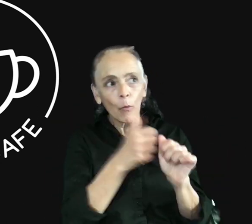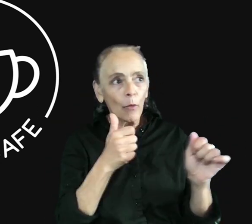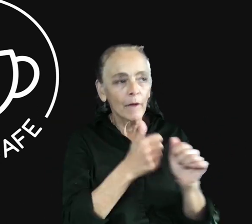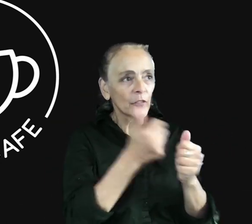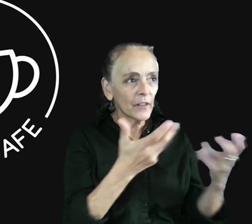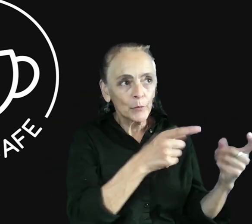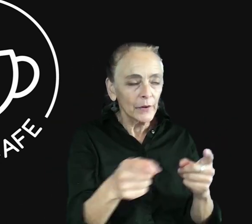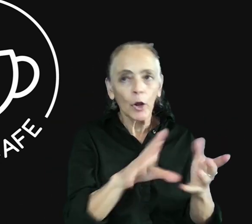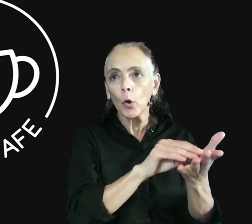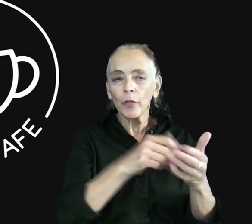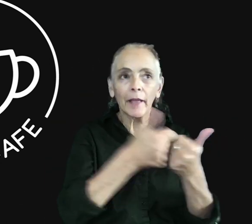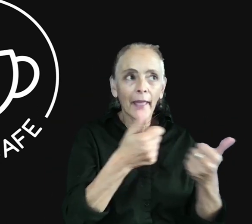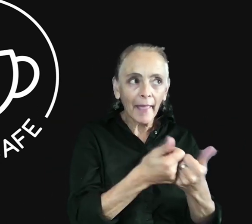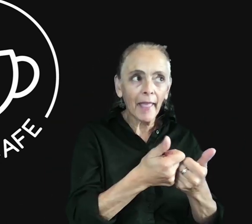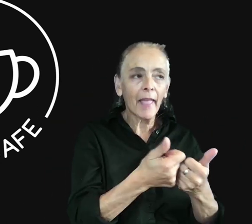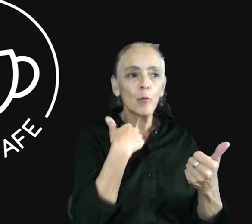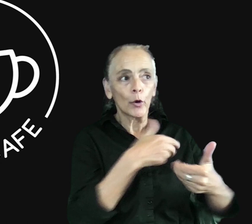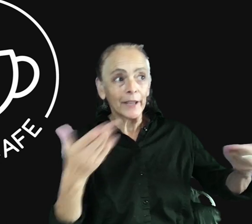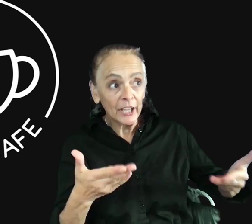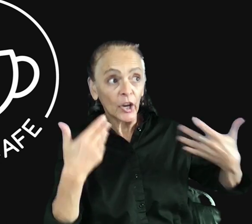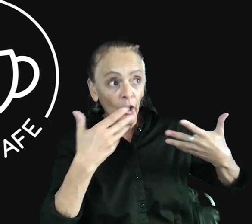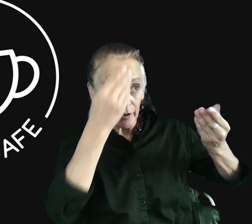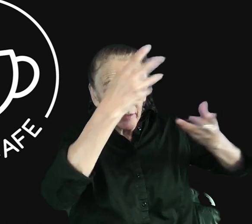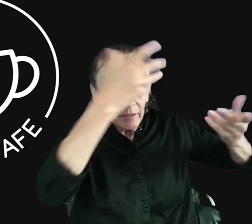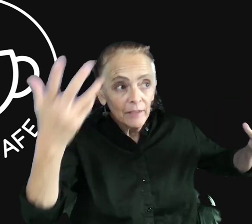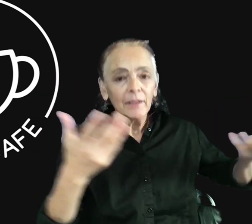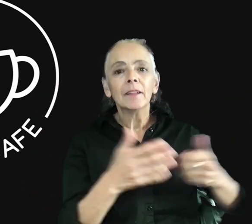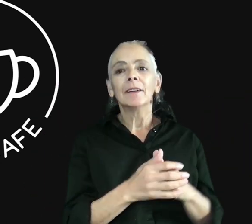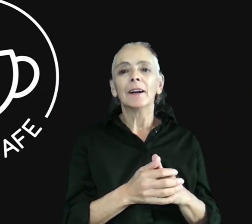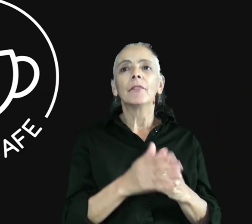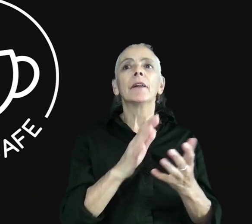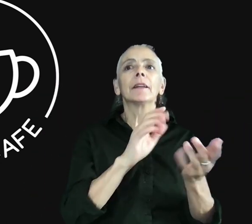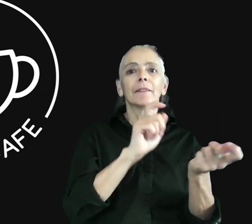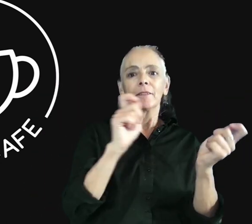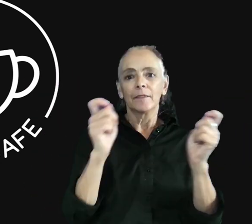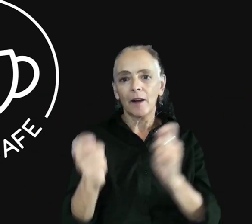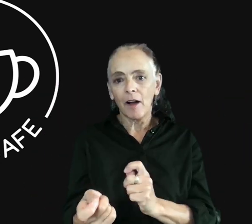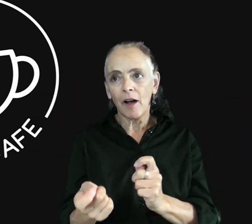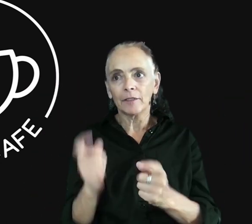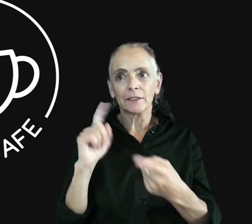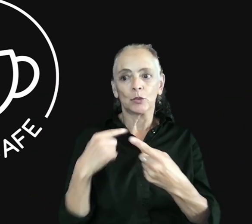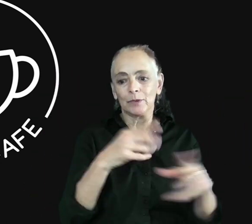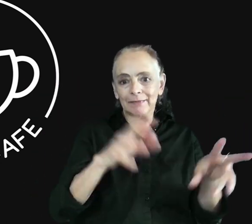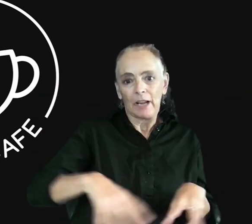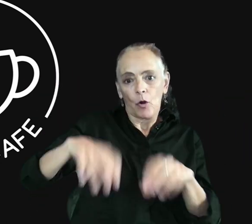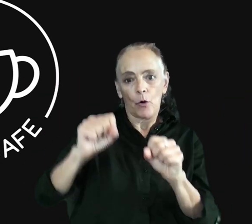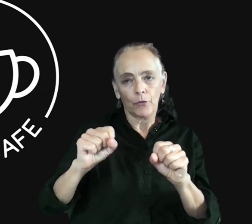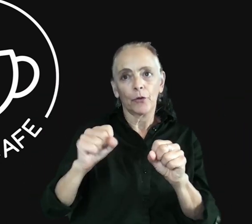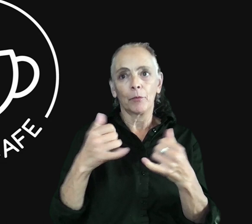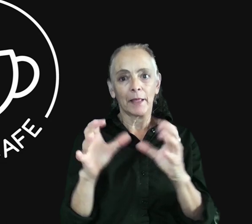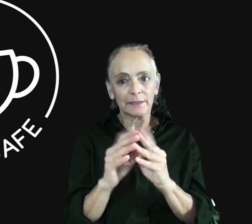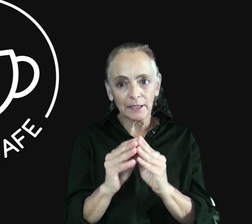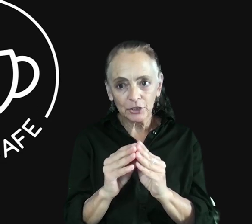trying to just have our presence known and that like evolved to us really taking over that process implementing a lot